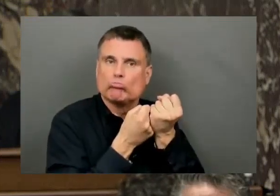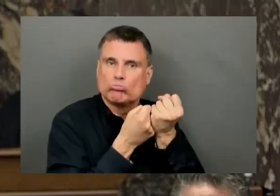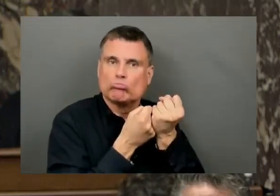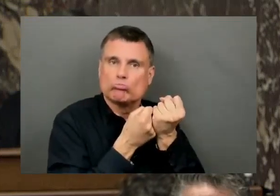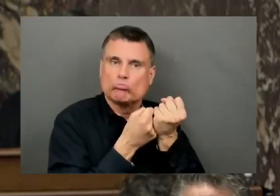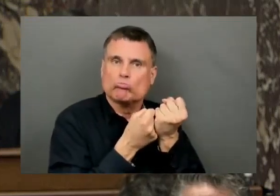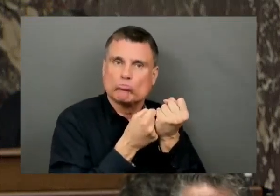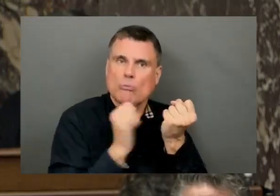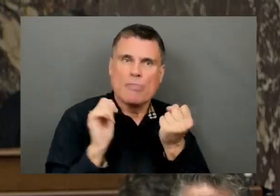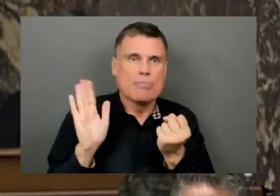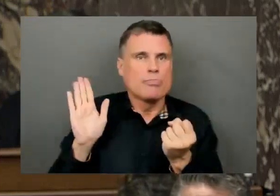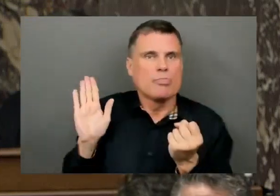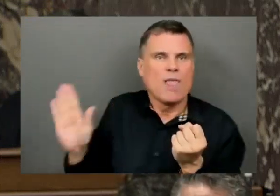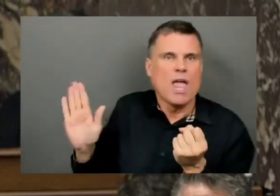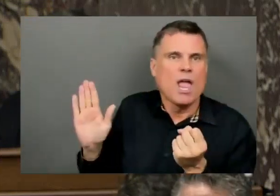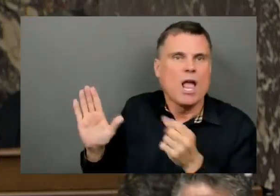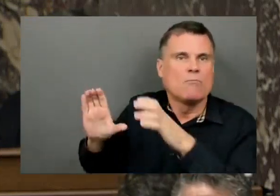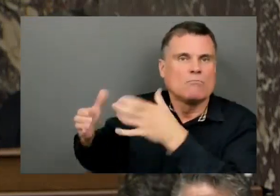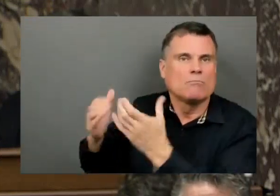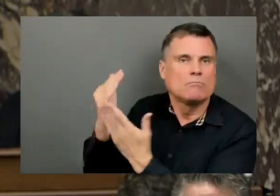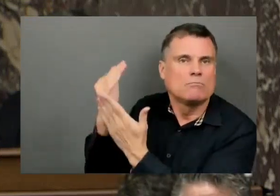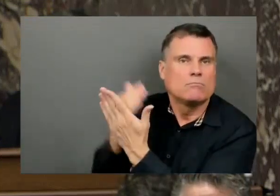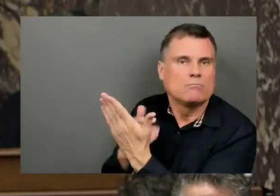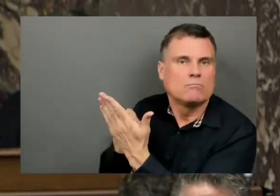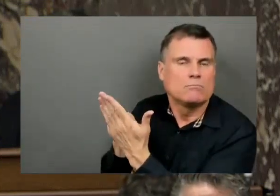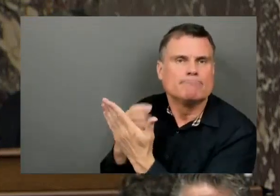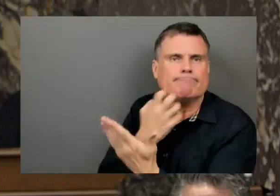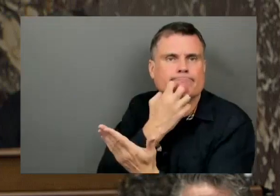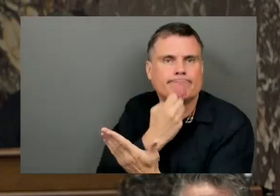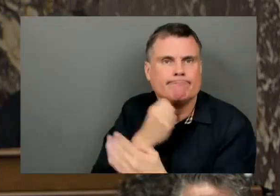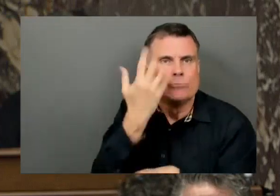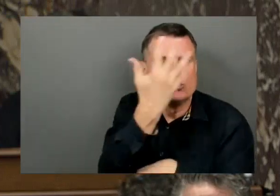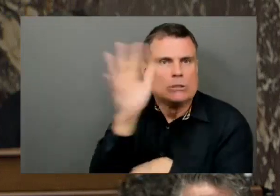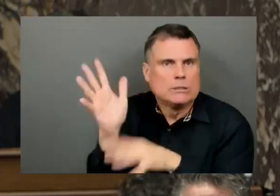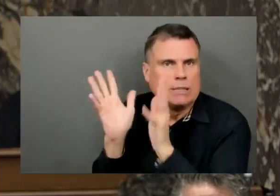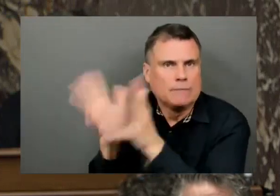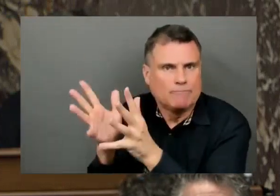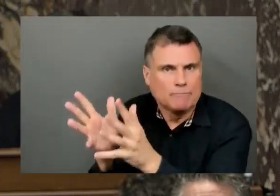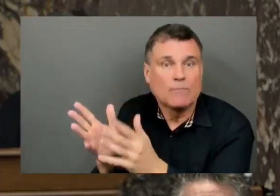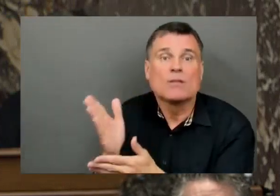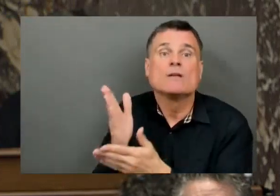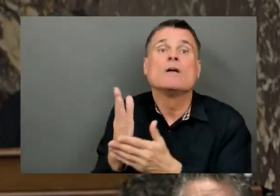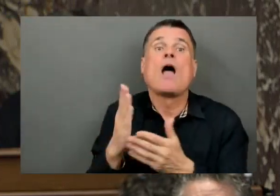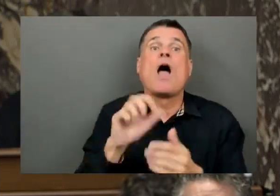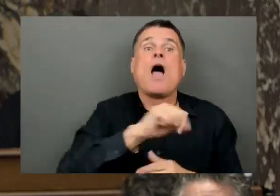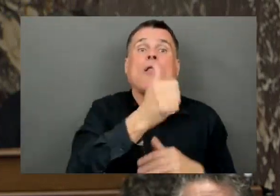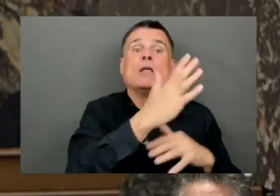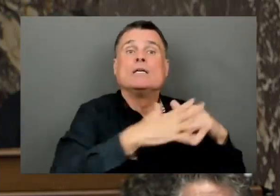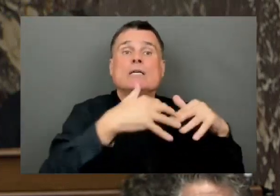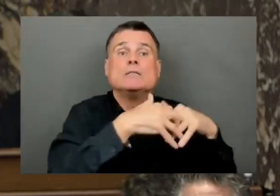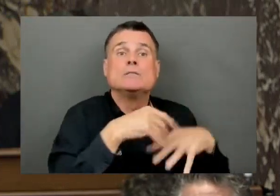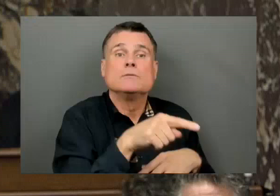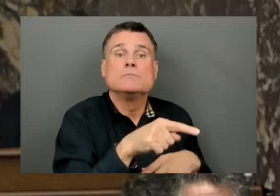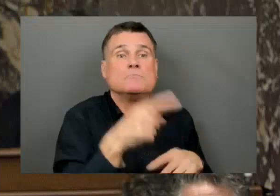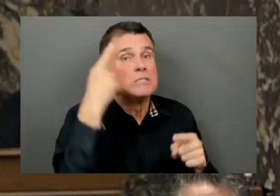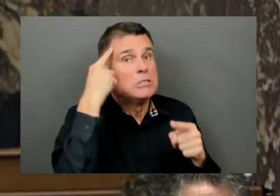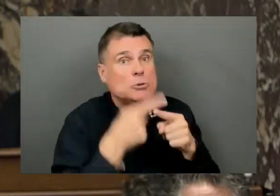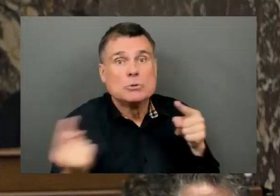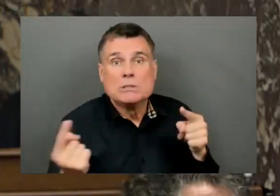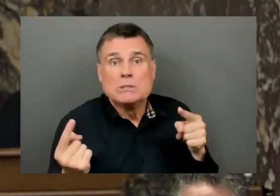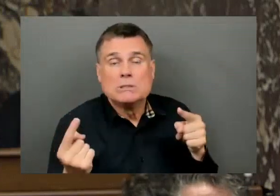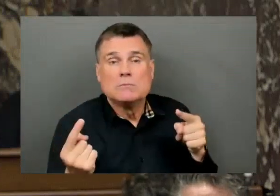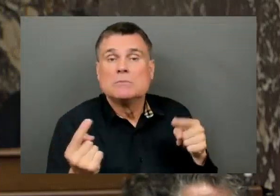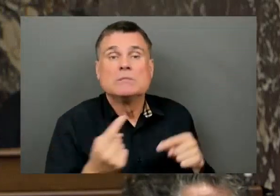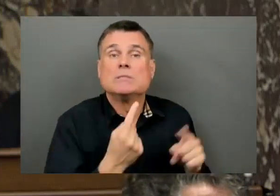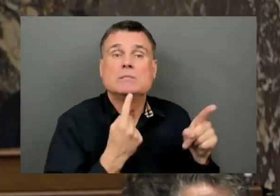their expertise, local knowledge, alternative old growth land outside of TAP should be